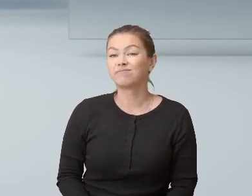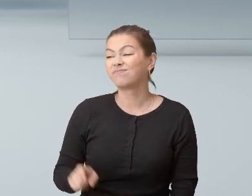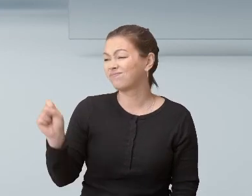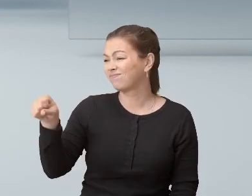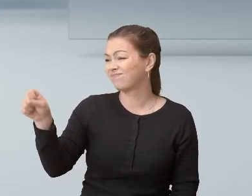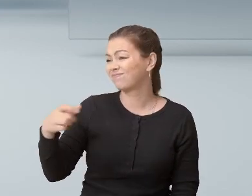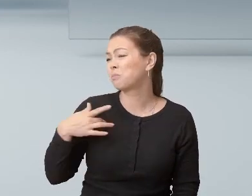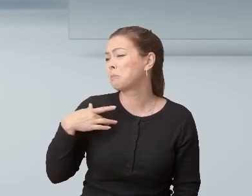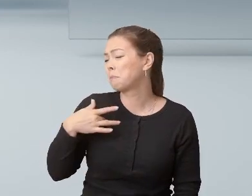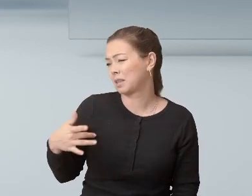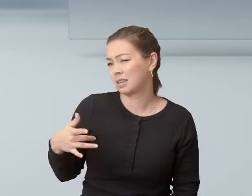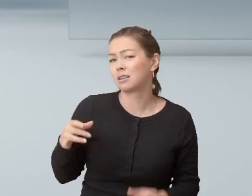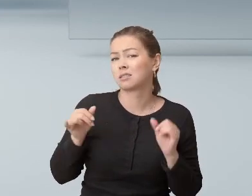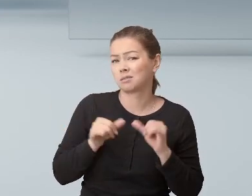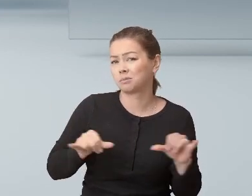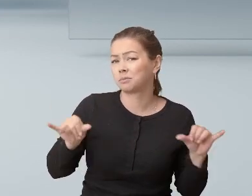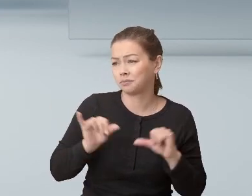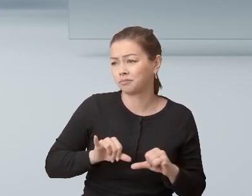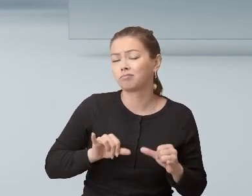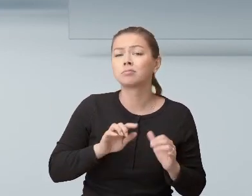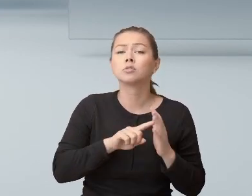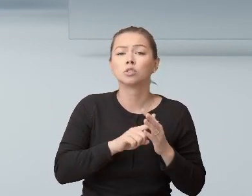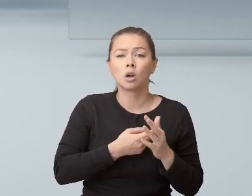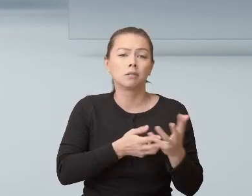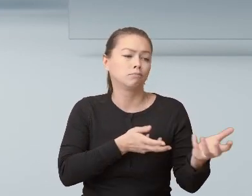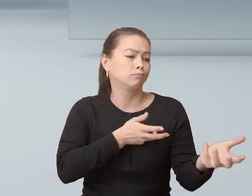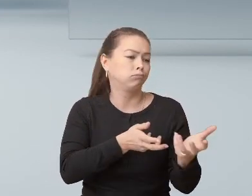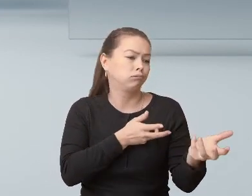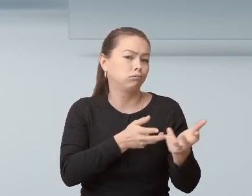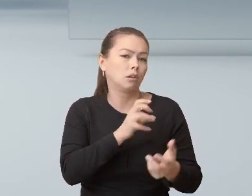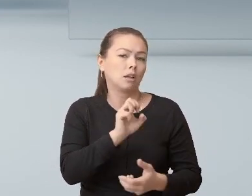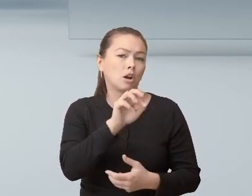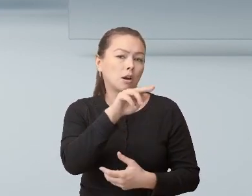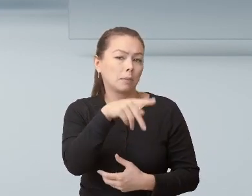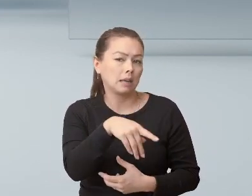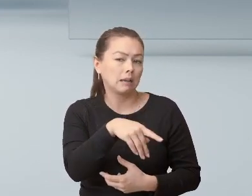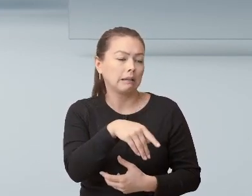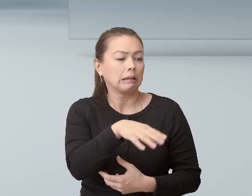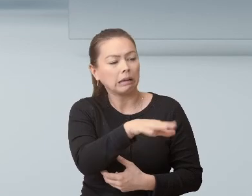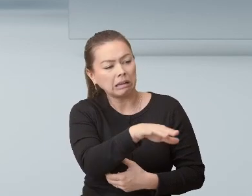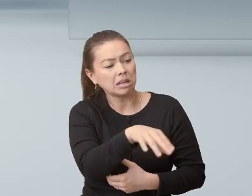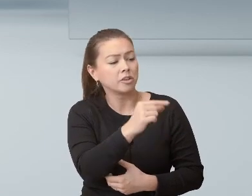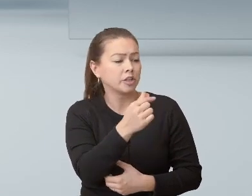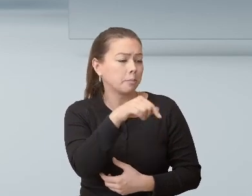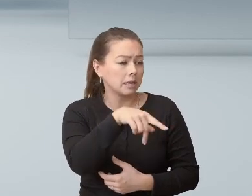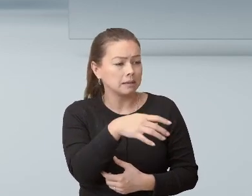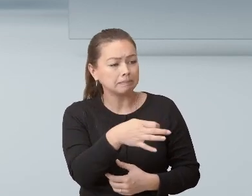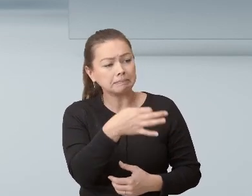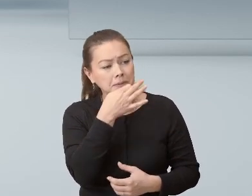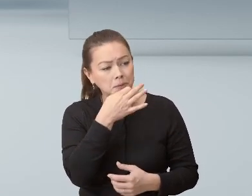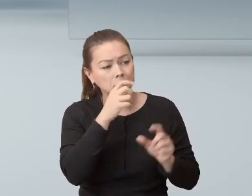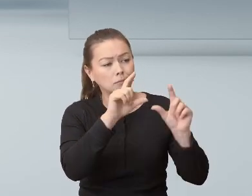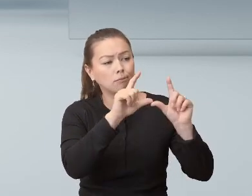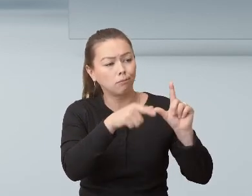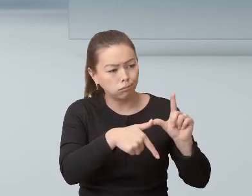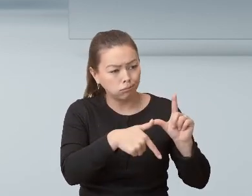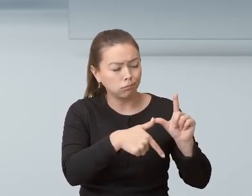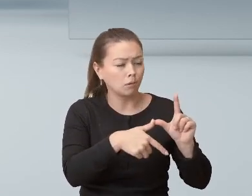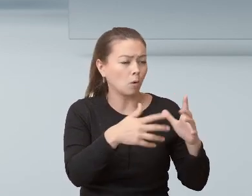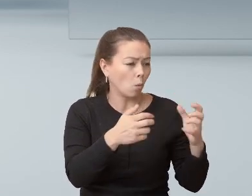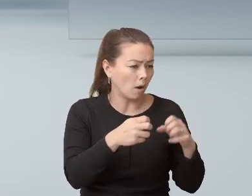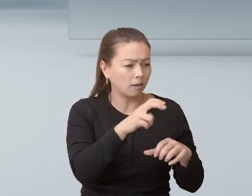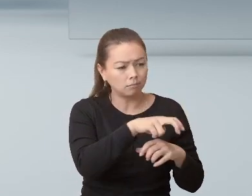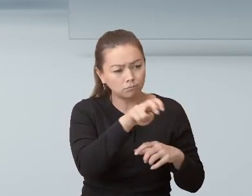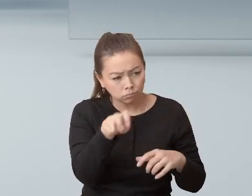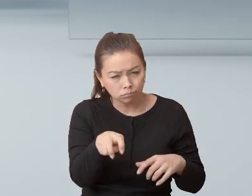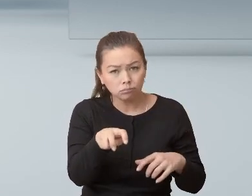It's pretty common where the conversation starts with a core ERP. For example, hey, GP is expiring soon. I want to get off of it. And